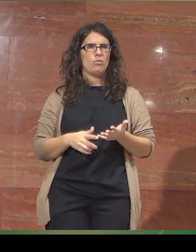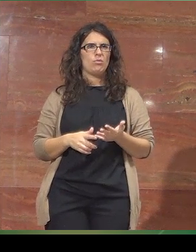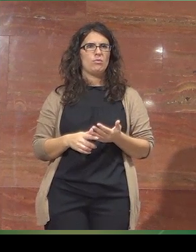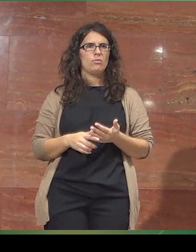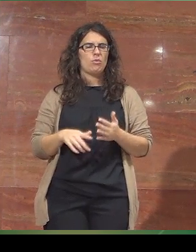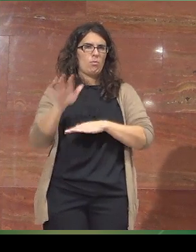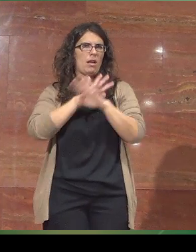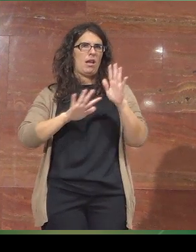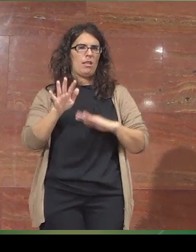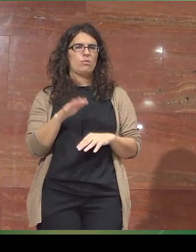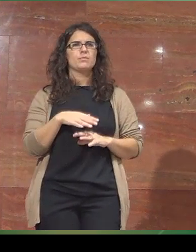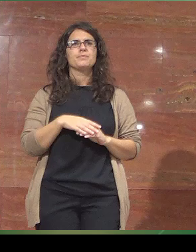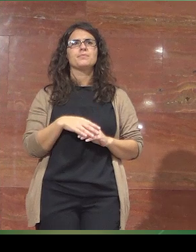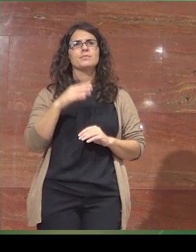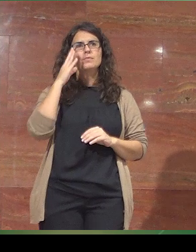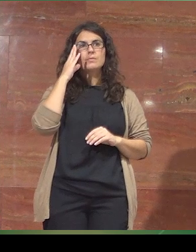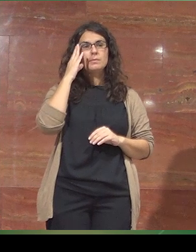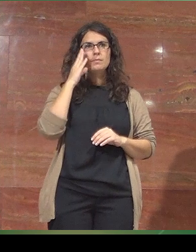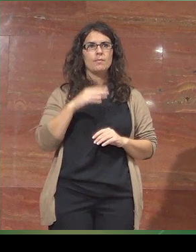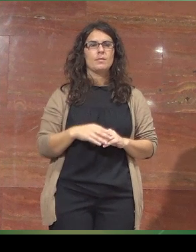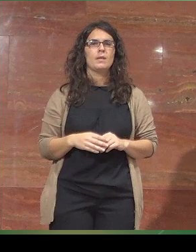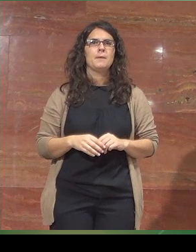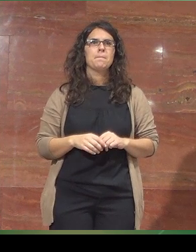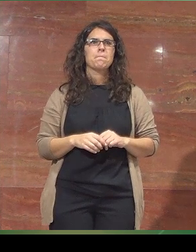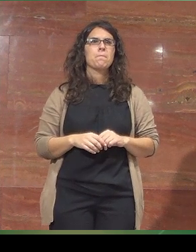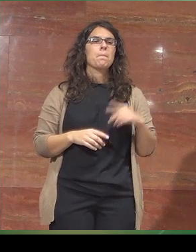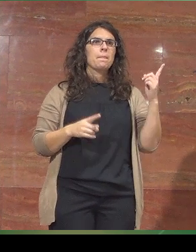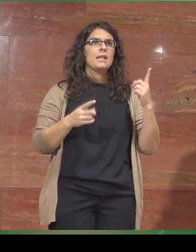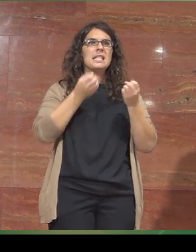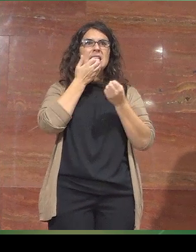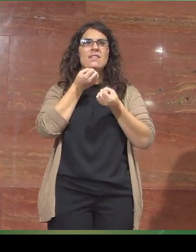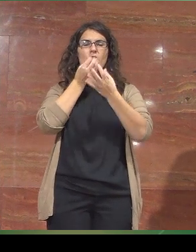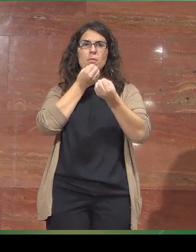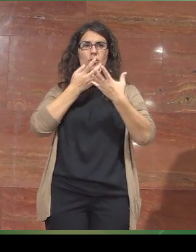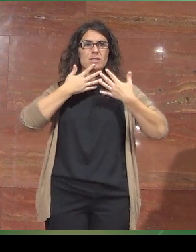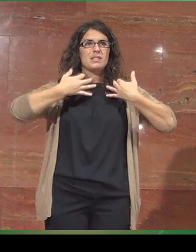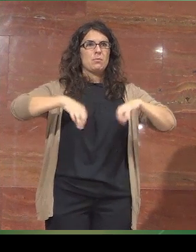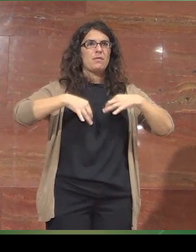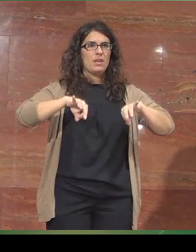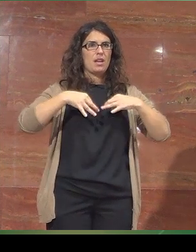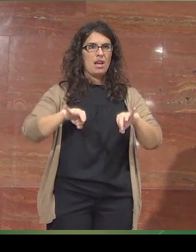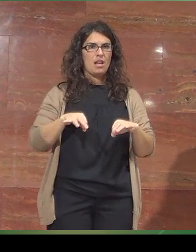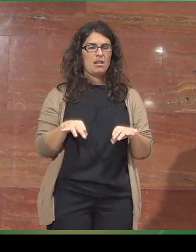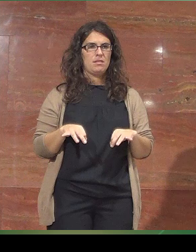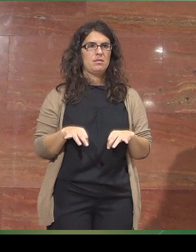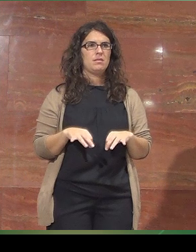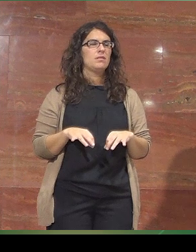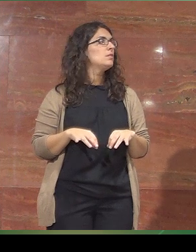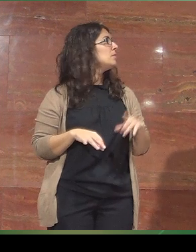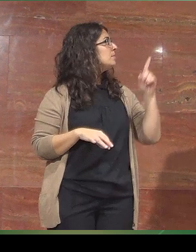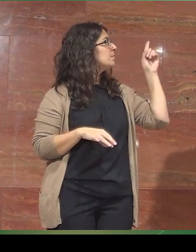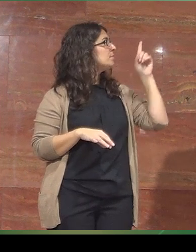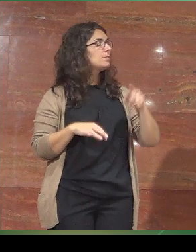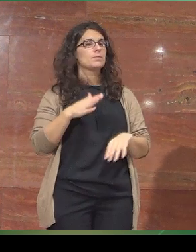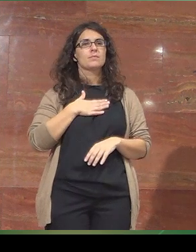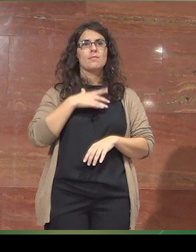idea. Again, simplifying information. This is in the city of Liverpool. It was again introduced for people with